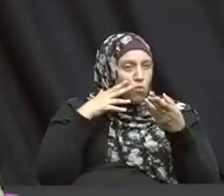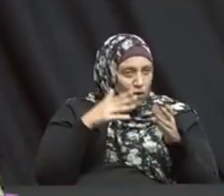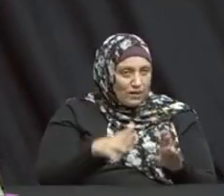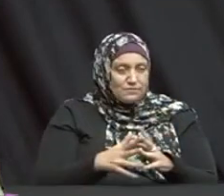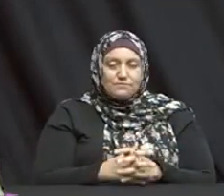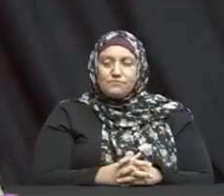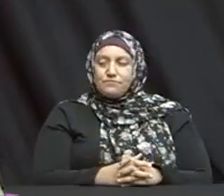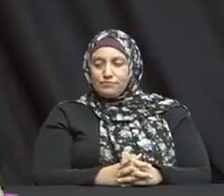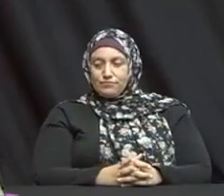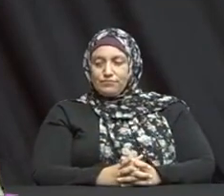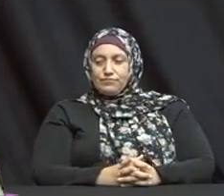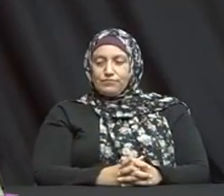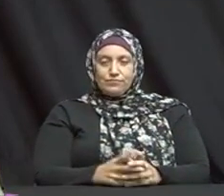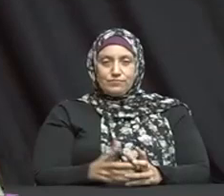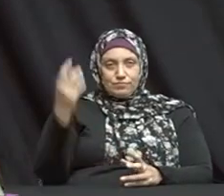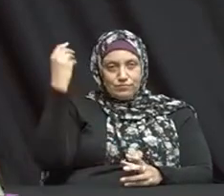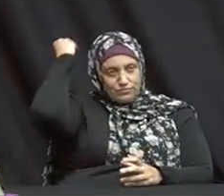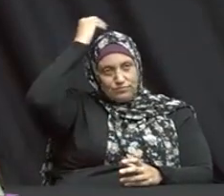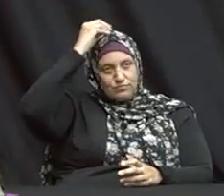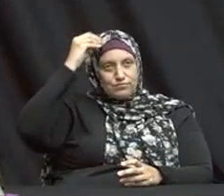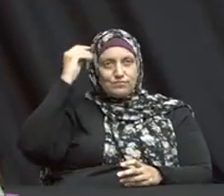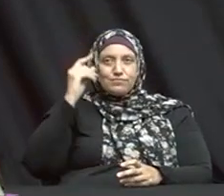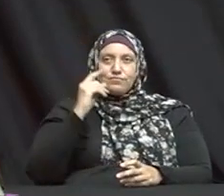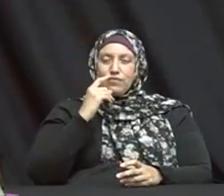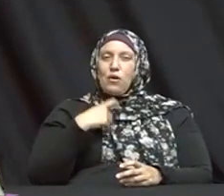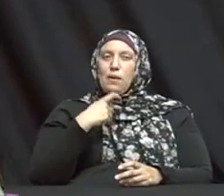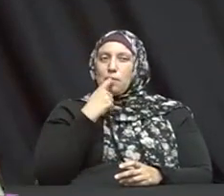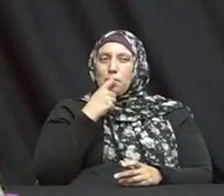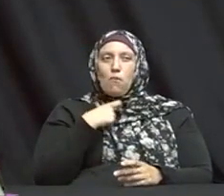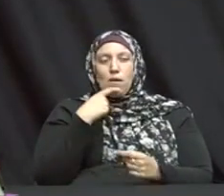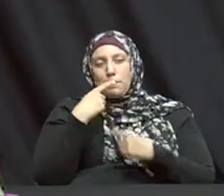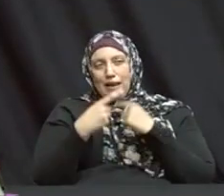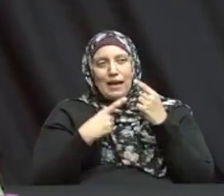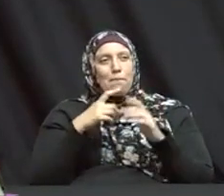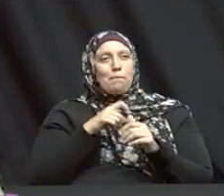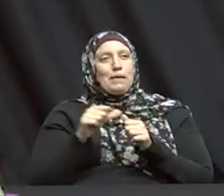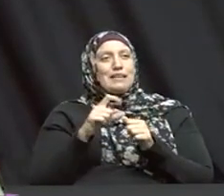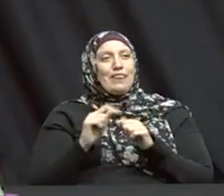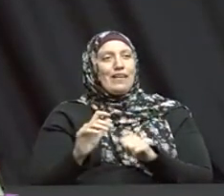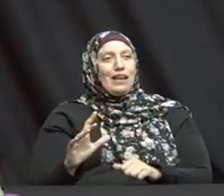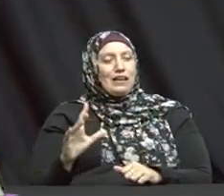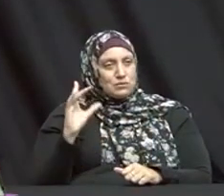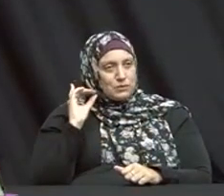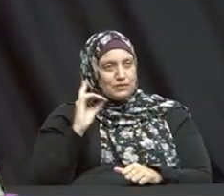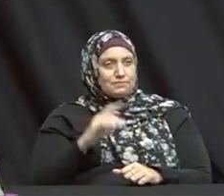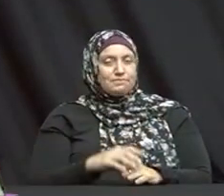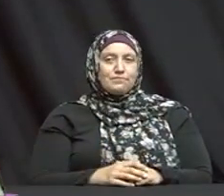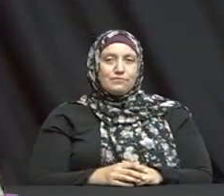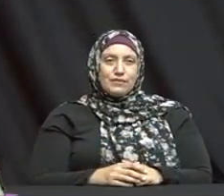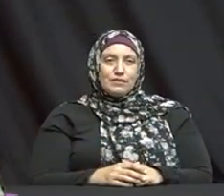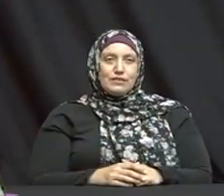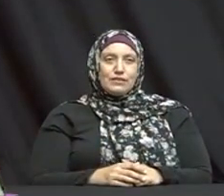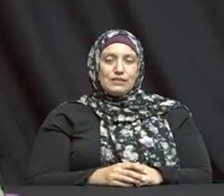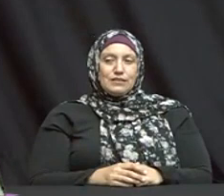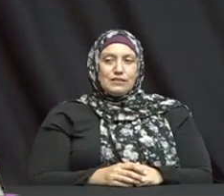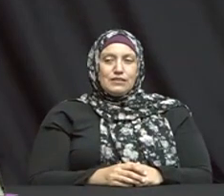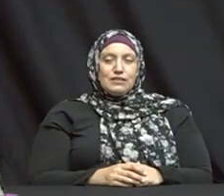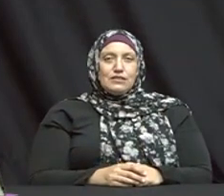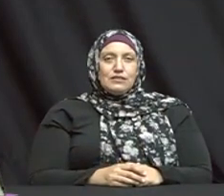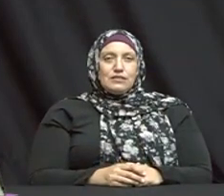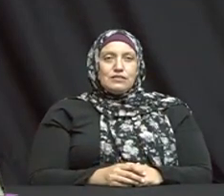week, but I give a little bit of more explanation. The difference by default, although we said we have to look at the insurance